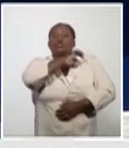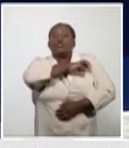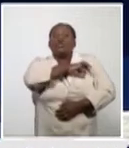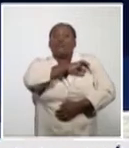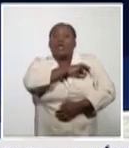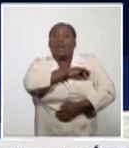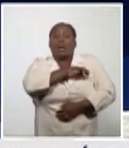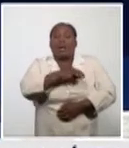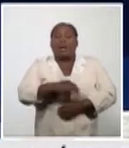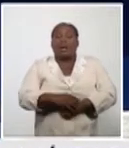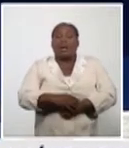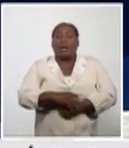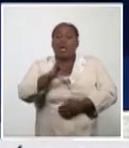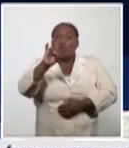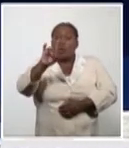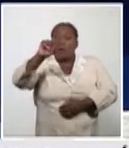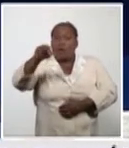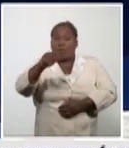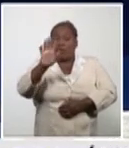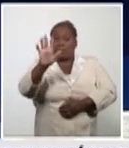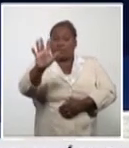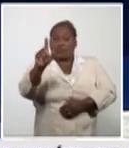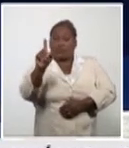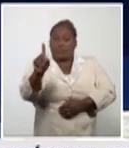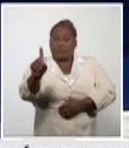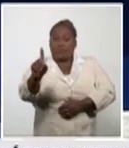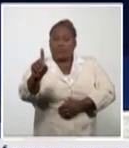Brazil with 6.91%,